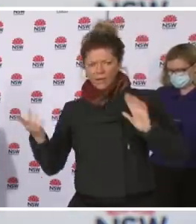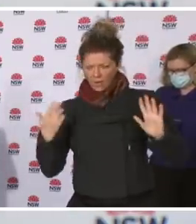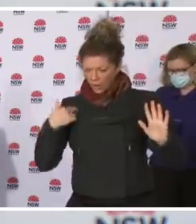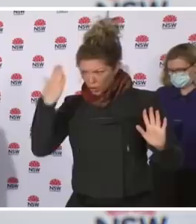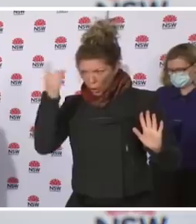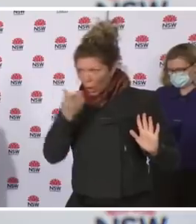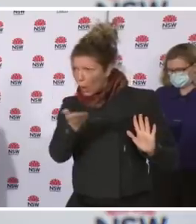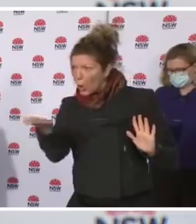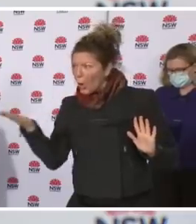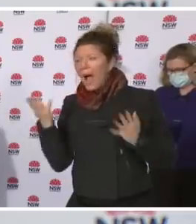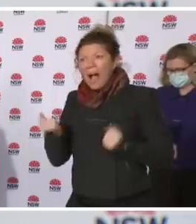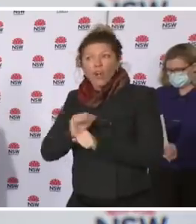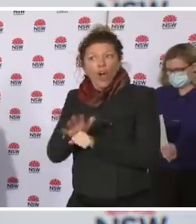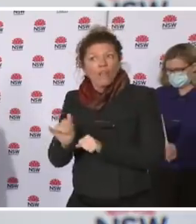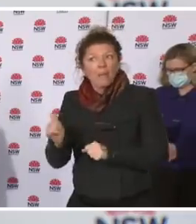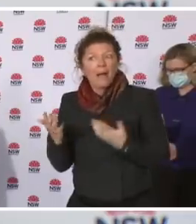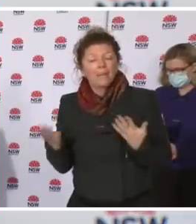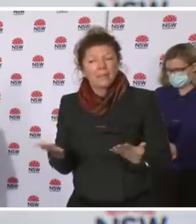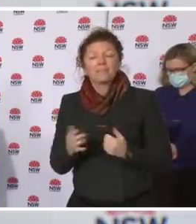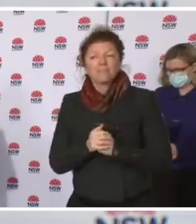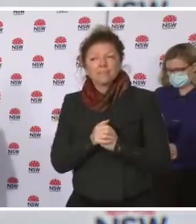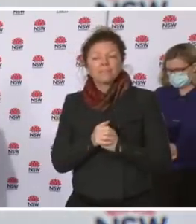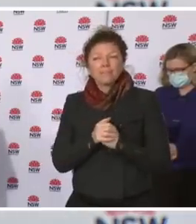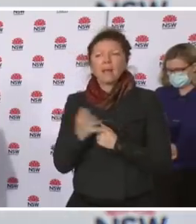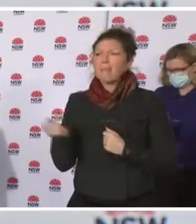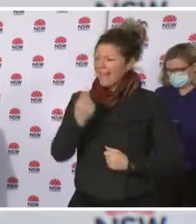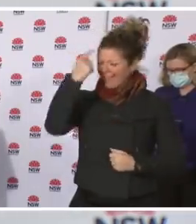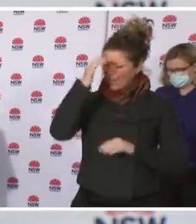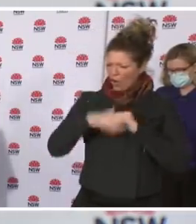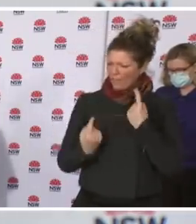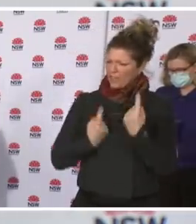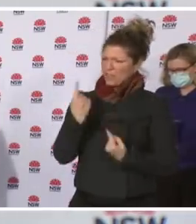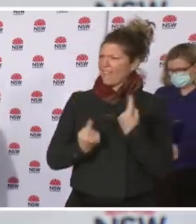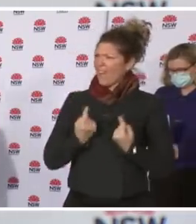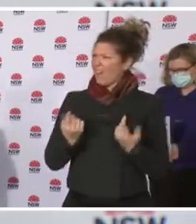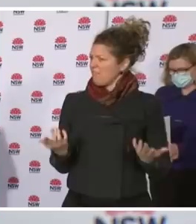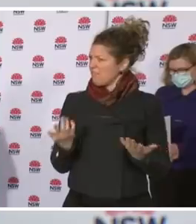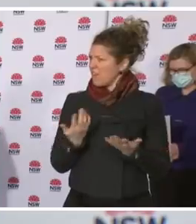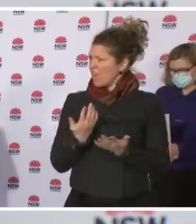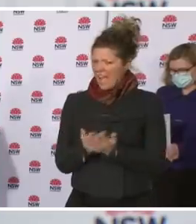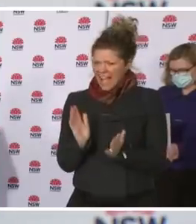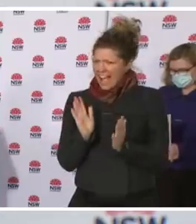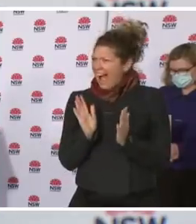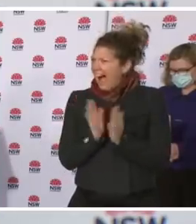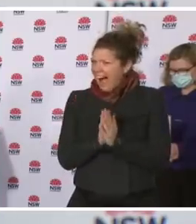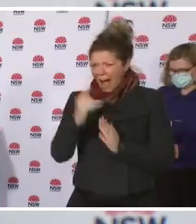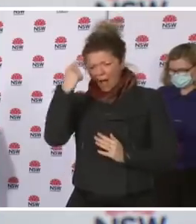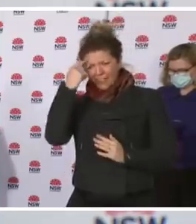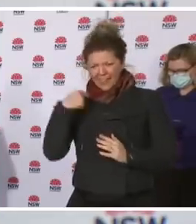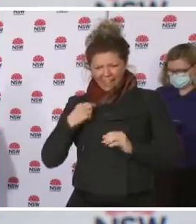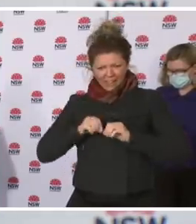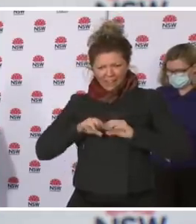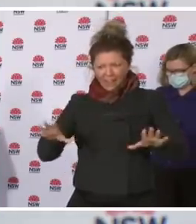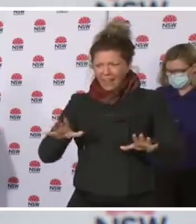And I'm convinced if we work together, we will see that number go down. We won't see the effect of the